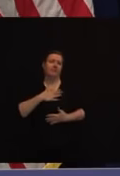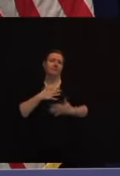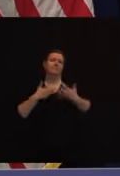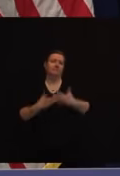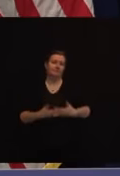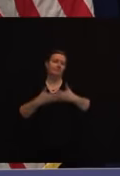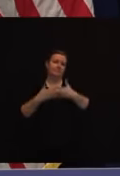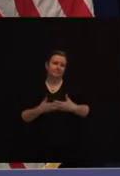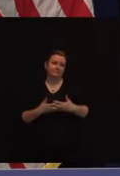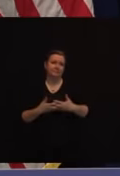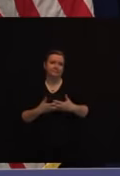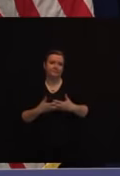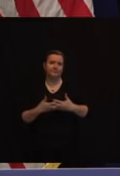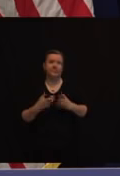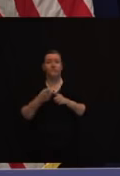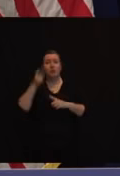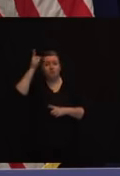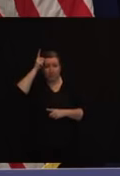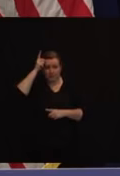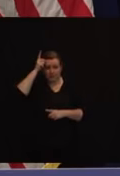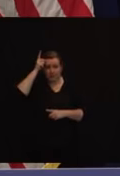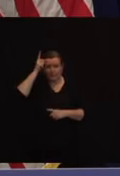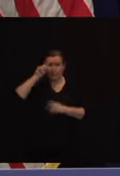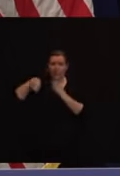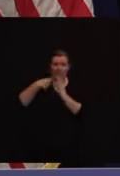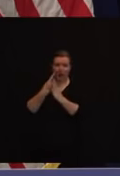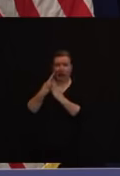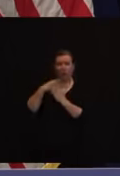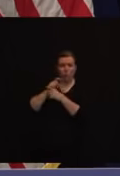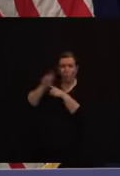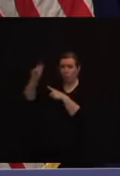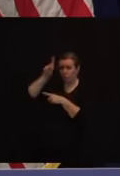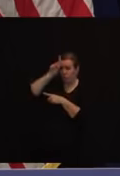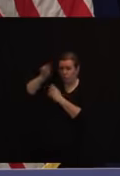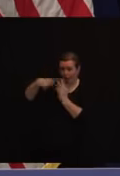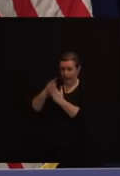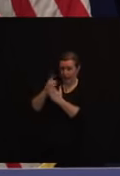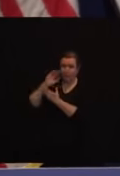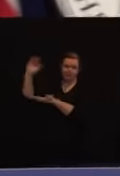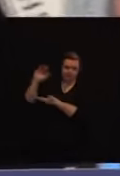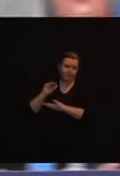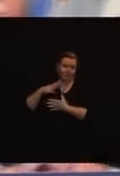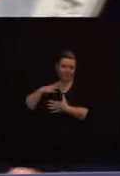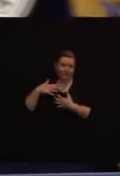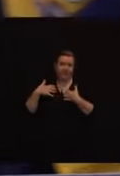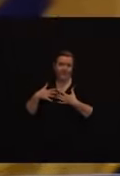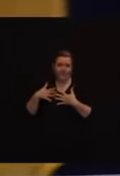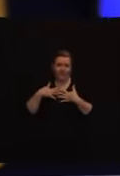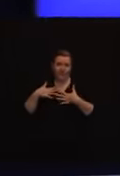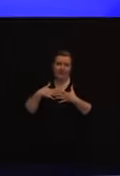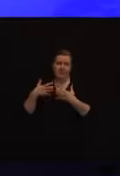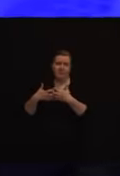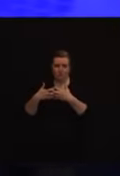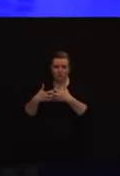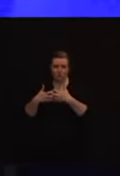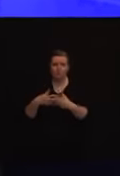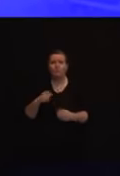Germany literally an hour ago. So this is a moving target, just to say that up front. Please. Thank you, Governor. And I would agree. It is